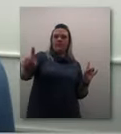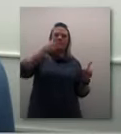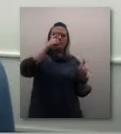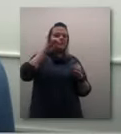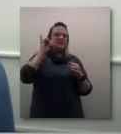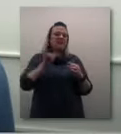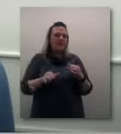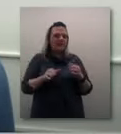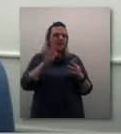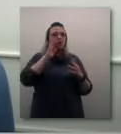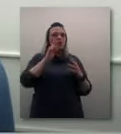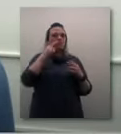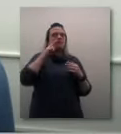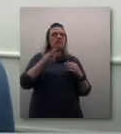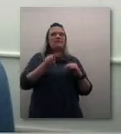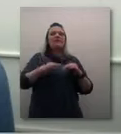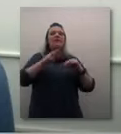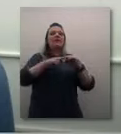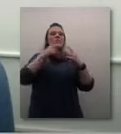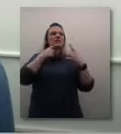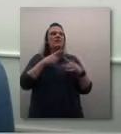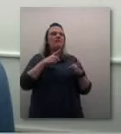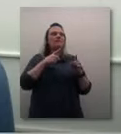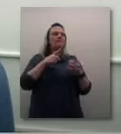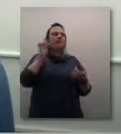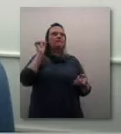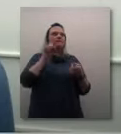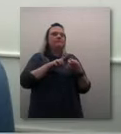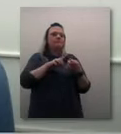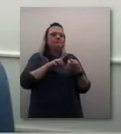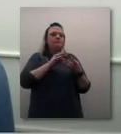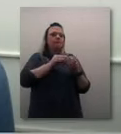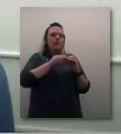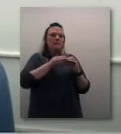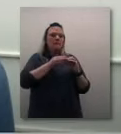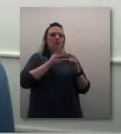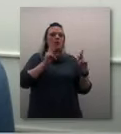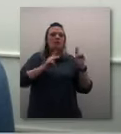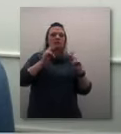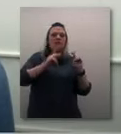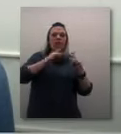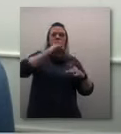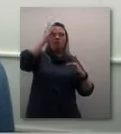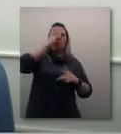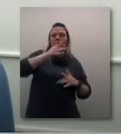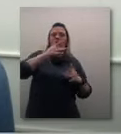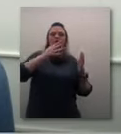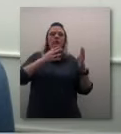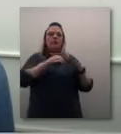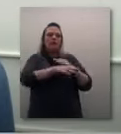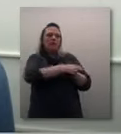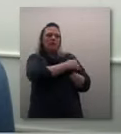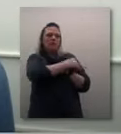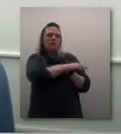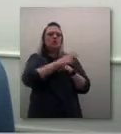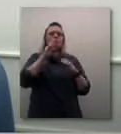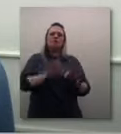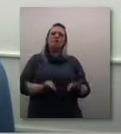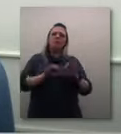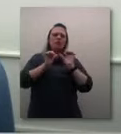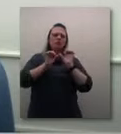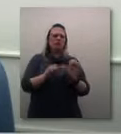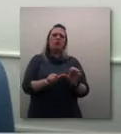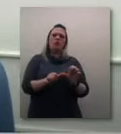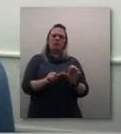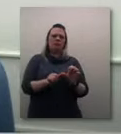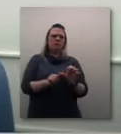of increased number of people getting ill and going to the hospital. So it's really important that we continue with that. So,